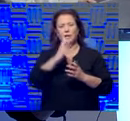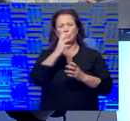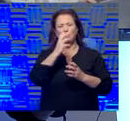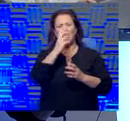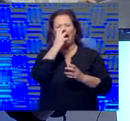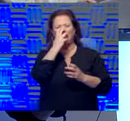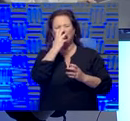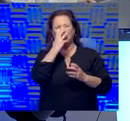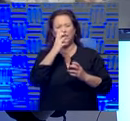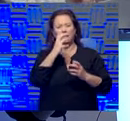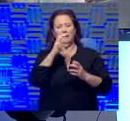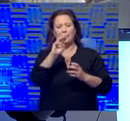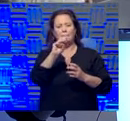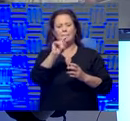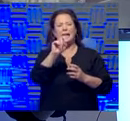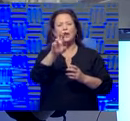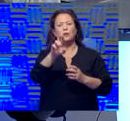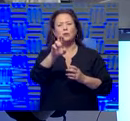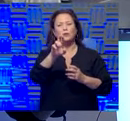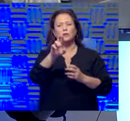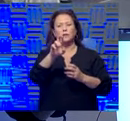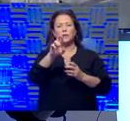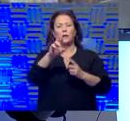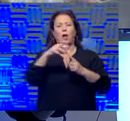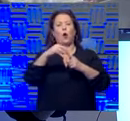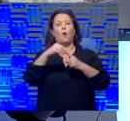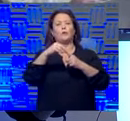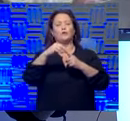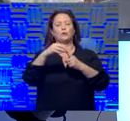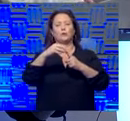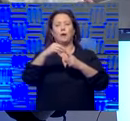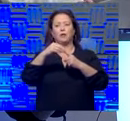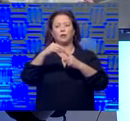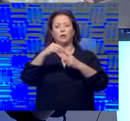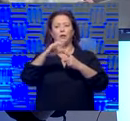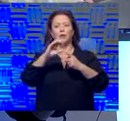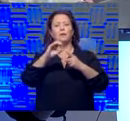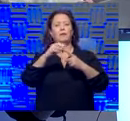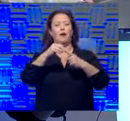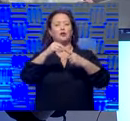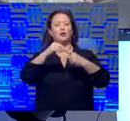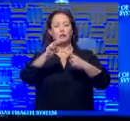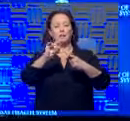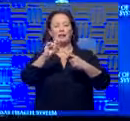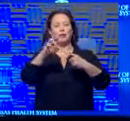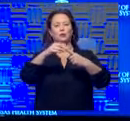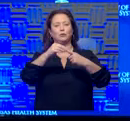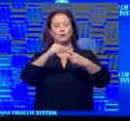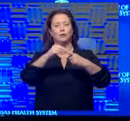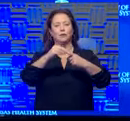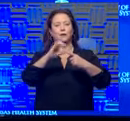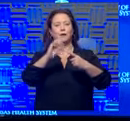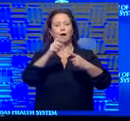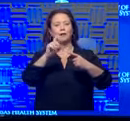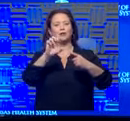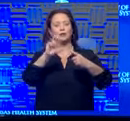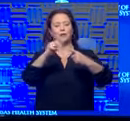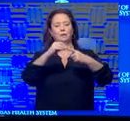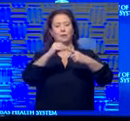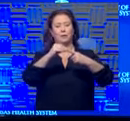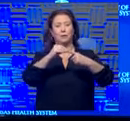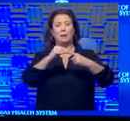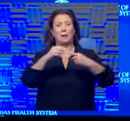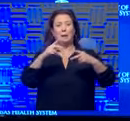oxygen meters are like flying off the shelves these days. Do you think that